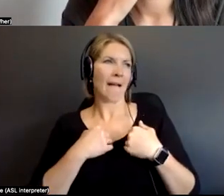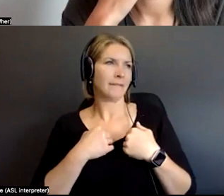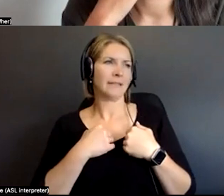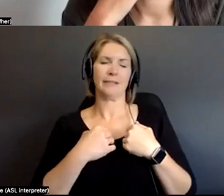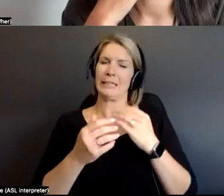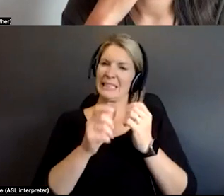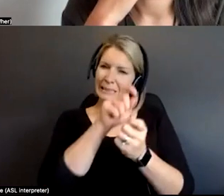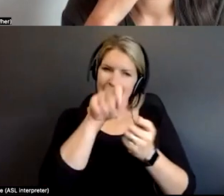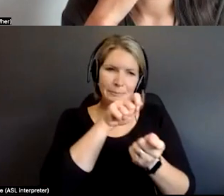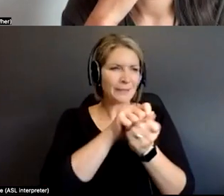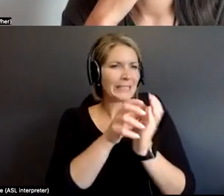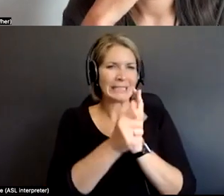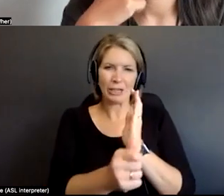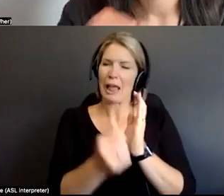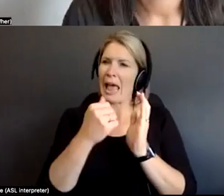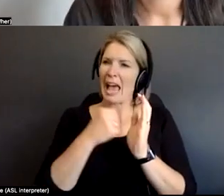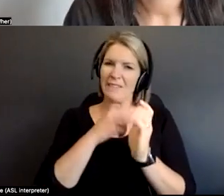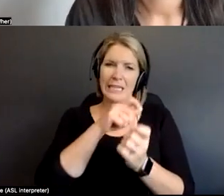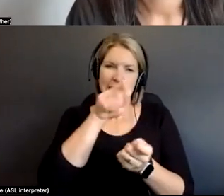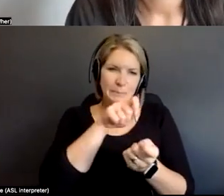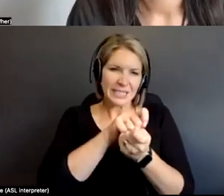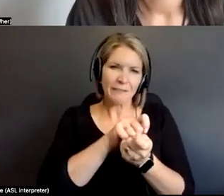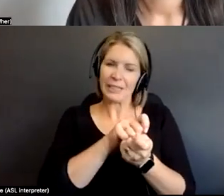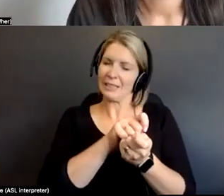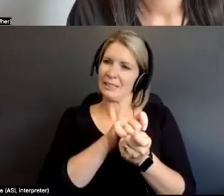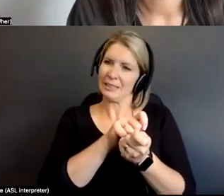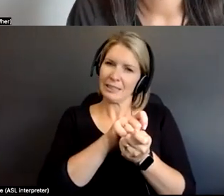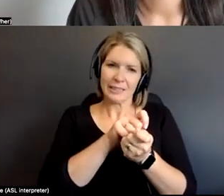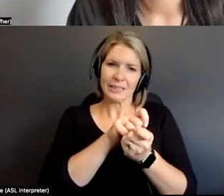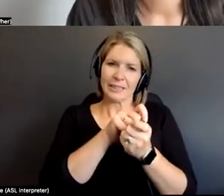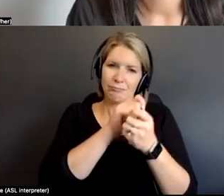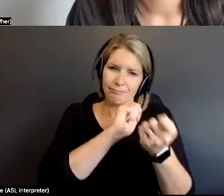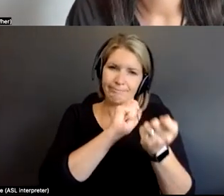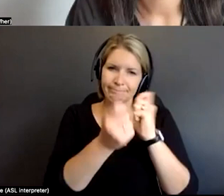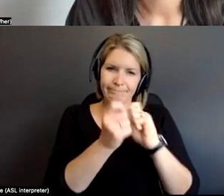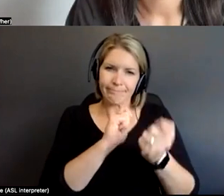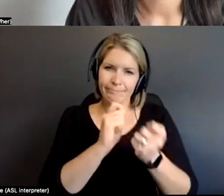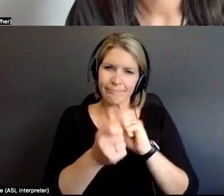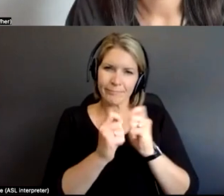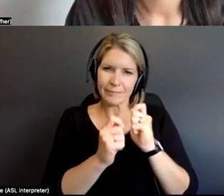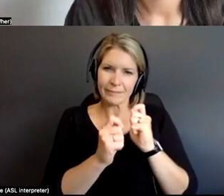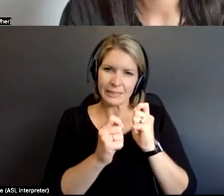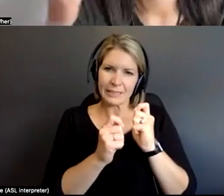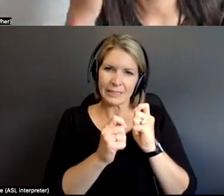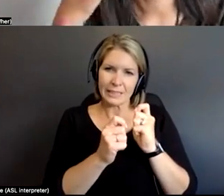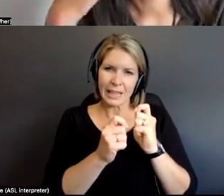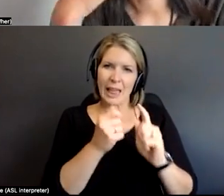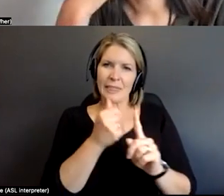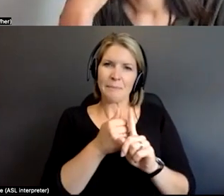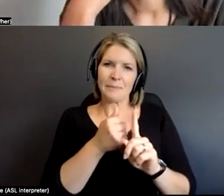Professional designer, and that, like, there's, you know, the coerced, then there's like professional designer has probably been irreparably harmed, but definitely was